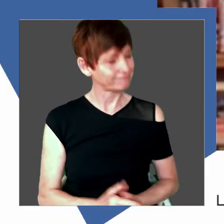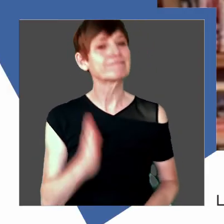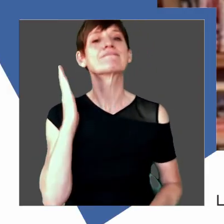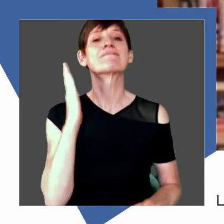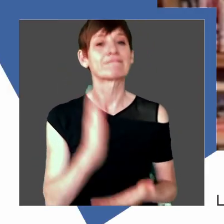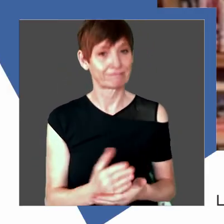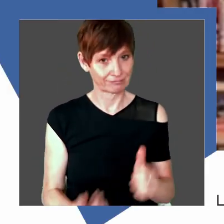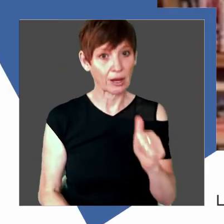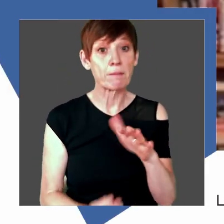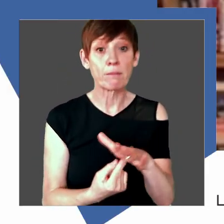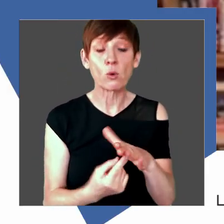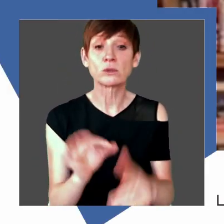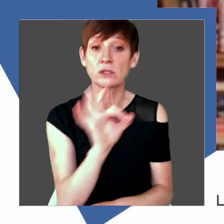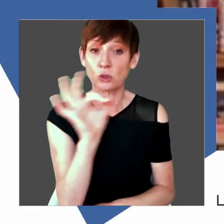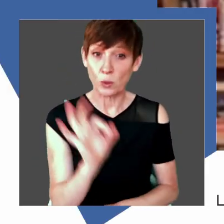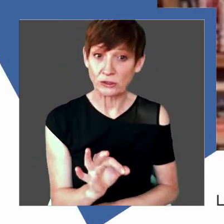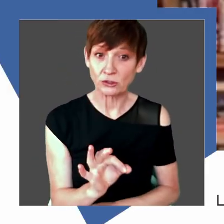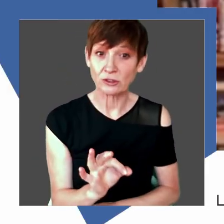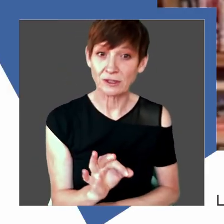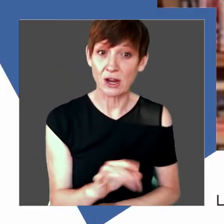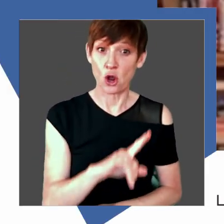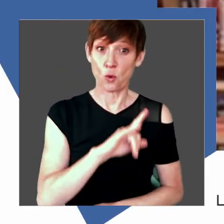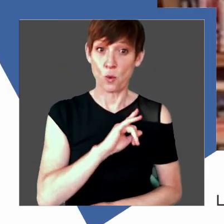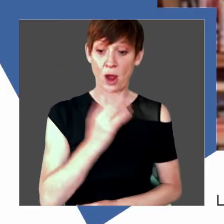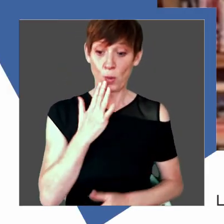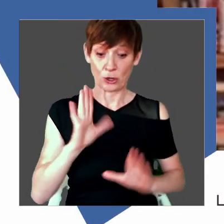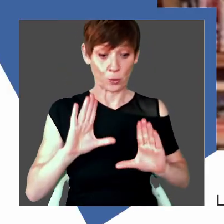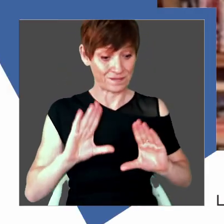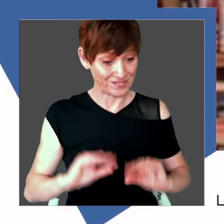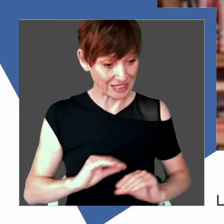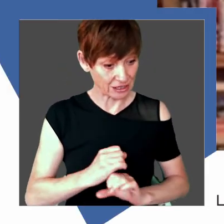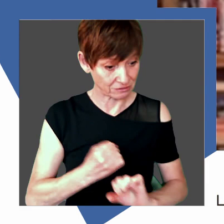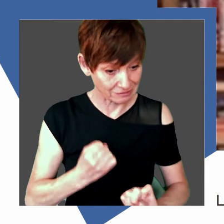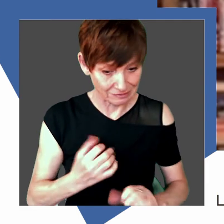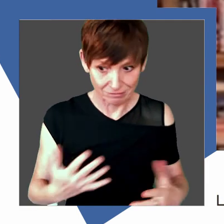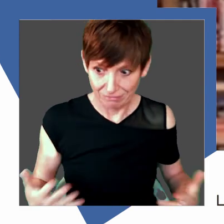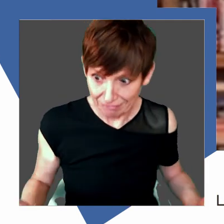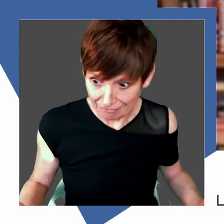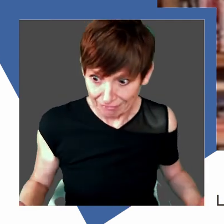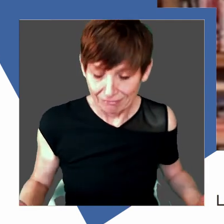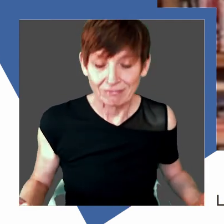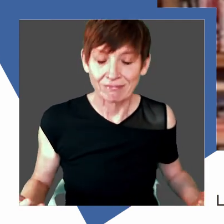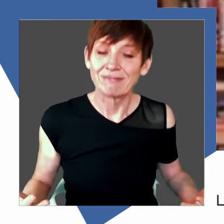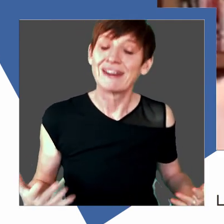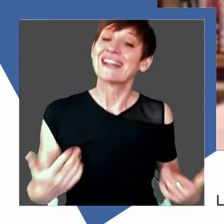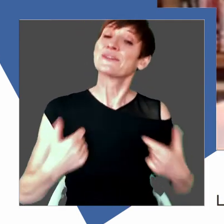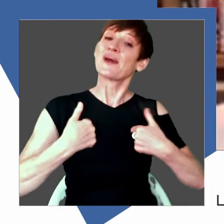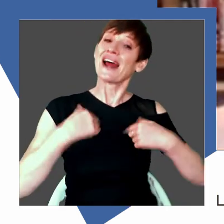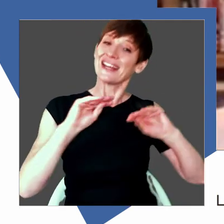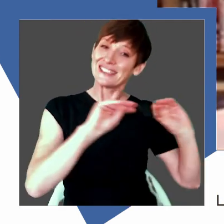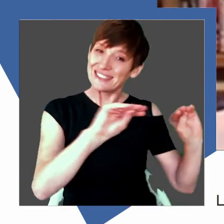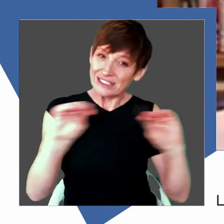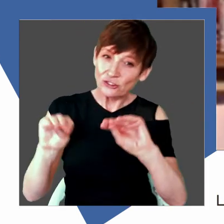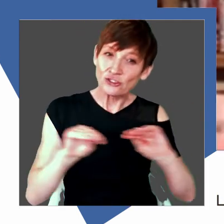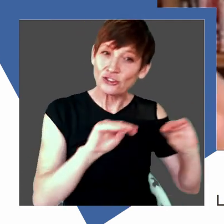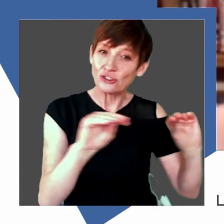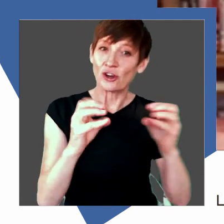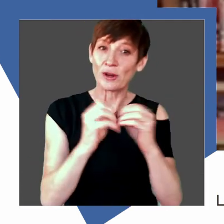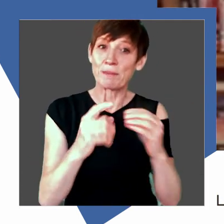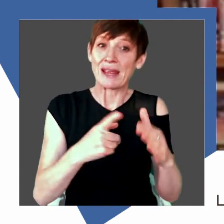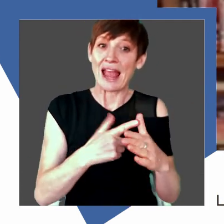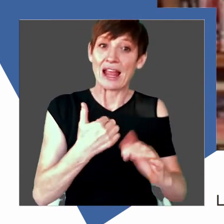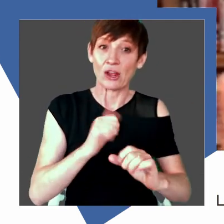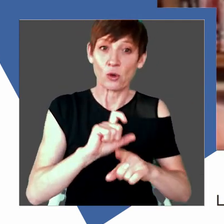important, and it can feel really daunting. And something we see, you know, a lot, like teaching on the BA course, is that people graduate and dissipate, and then it